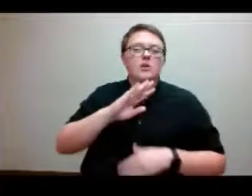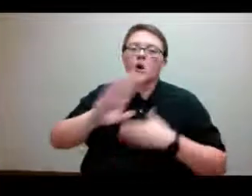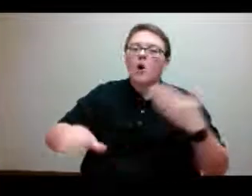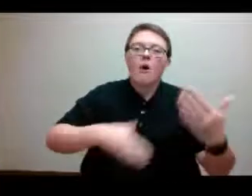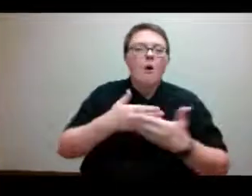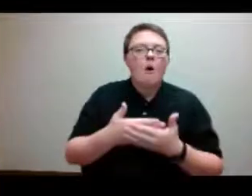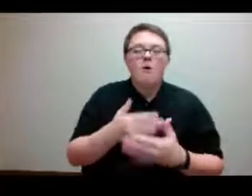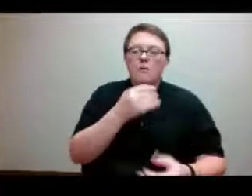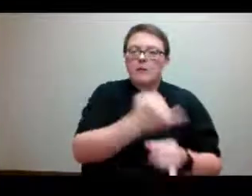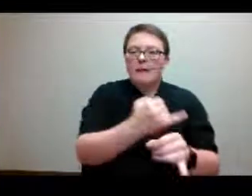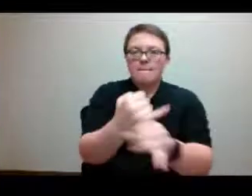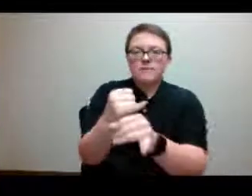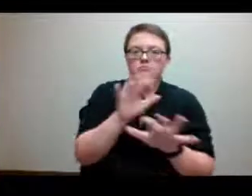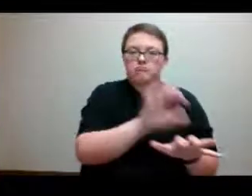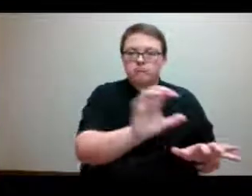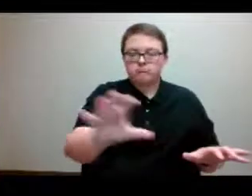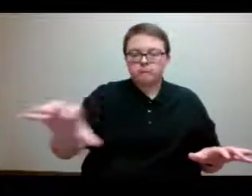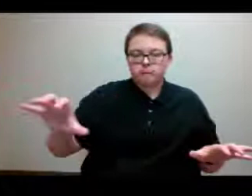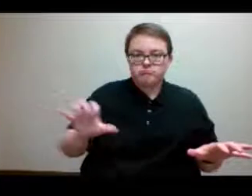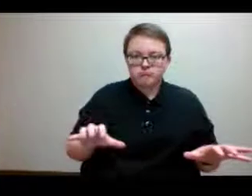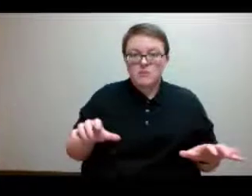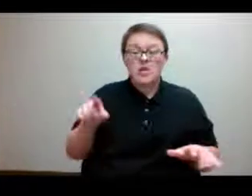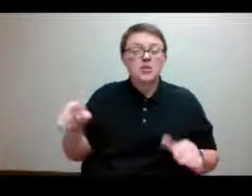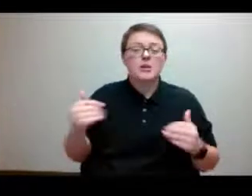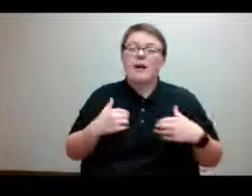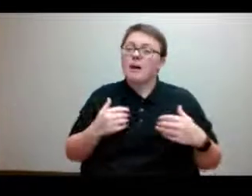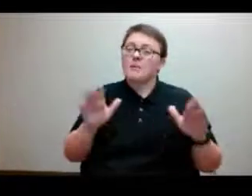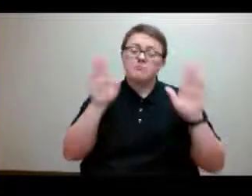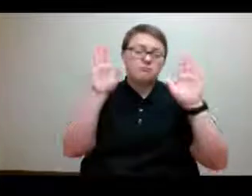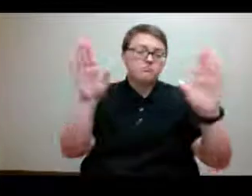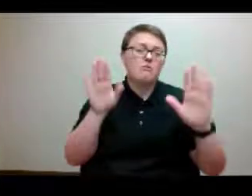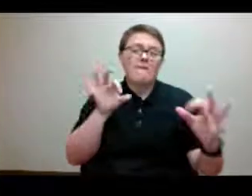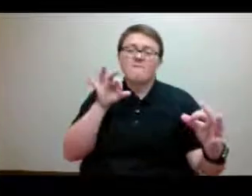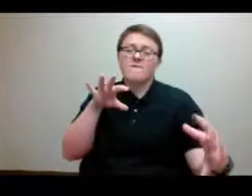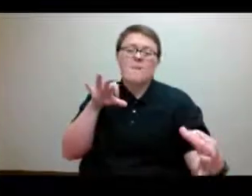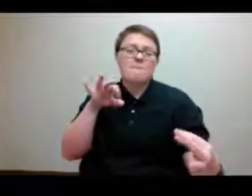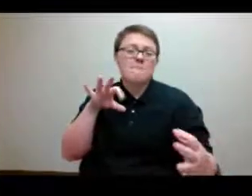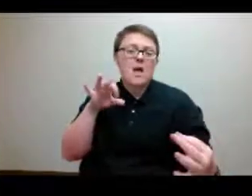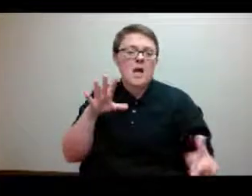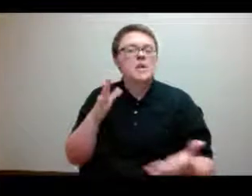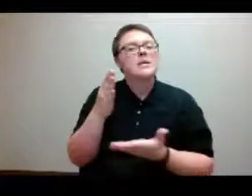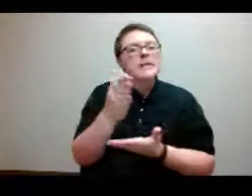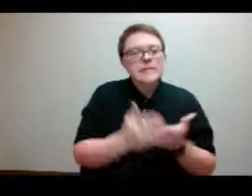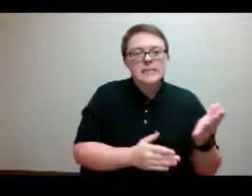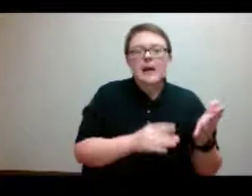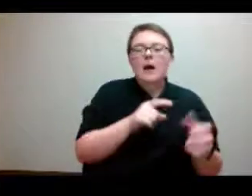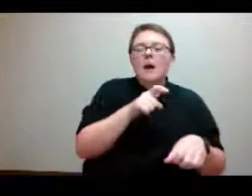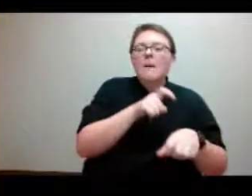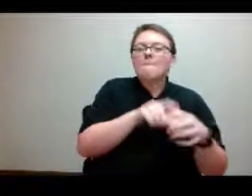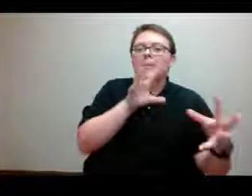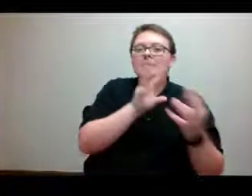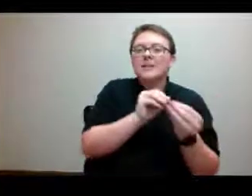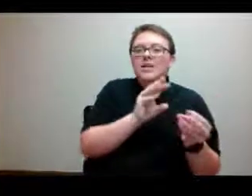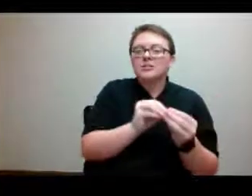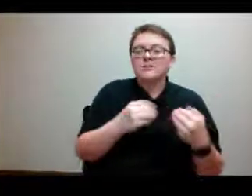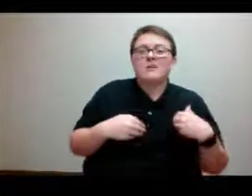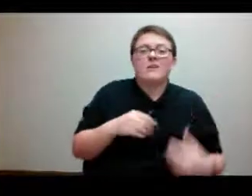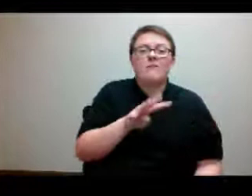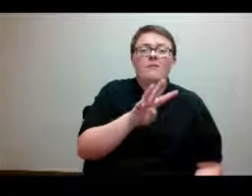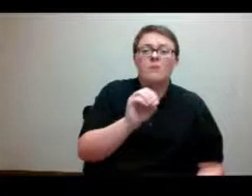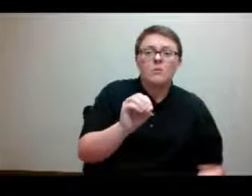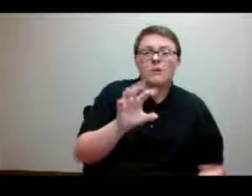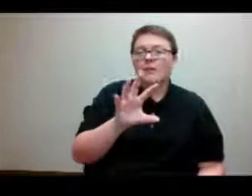Center, and she's getting tremendous feedback. We've had some sessions that had upwards of 40 to 50